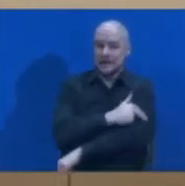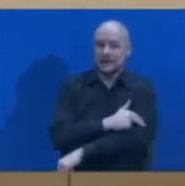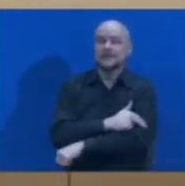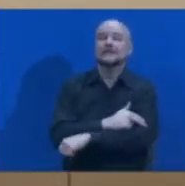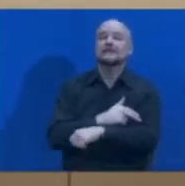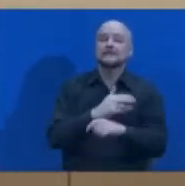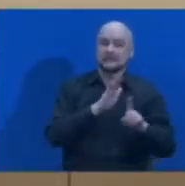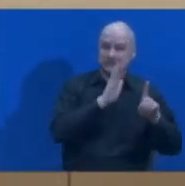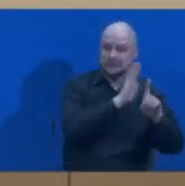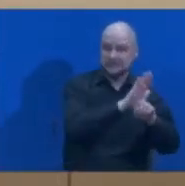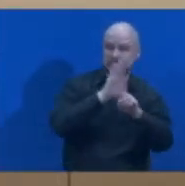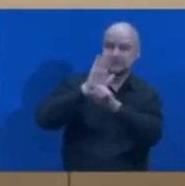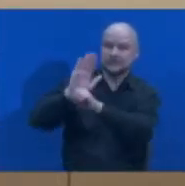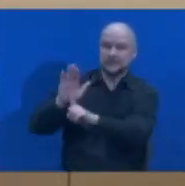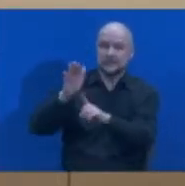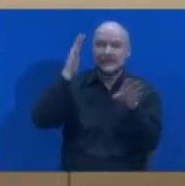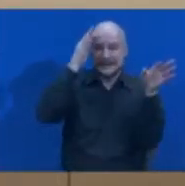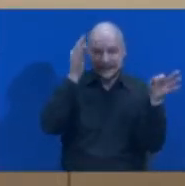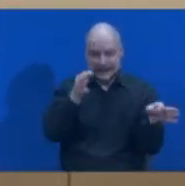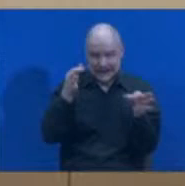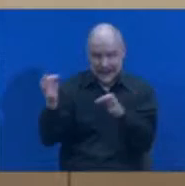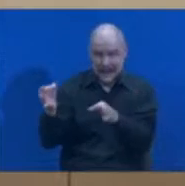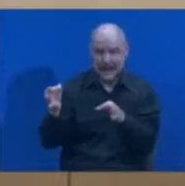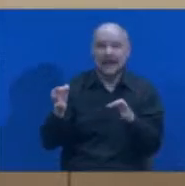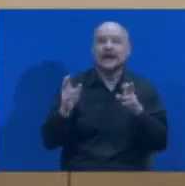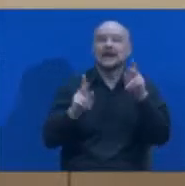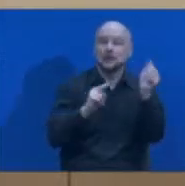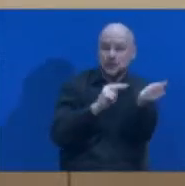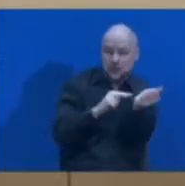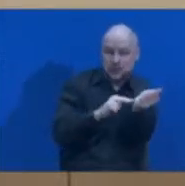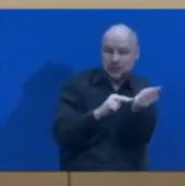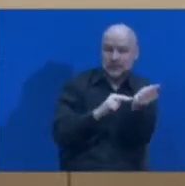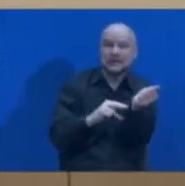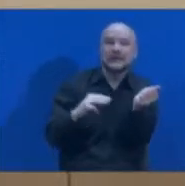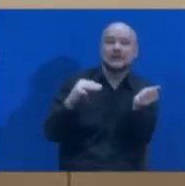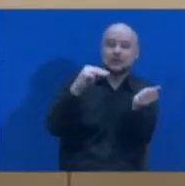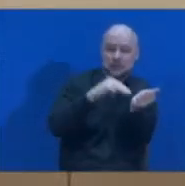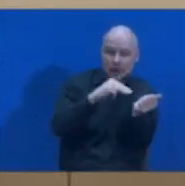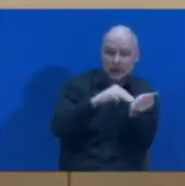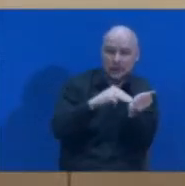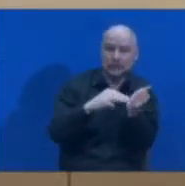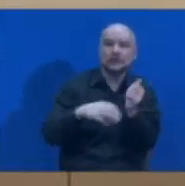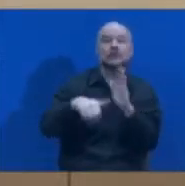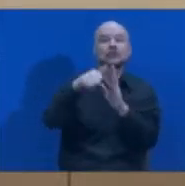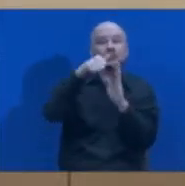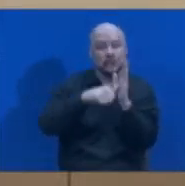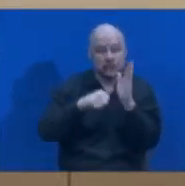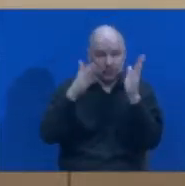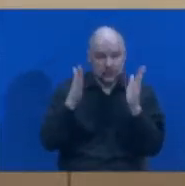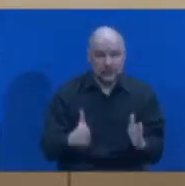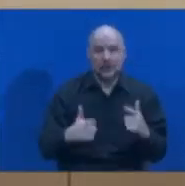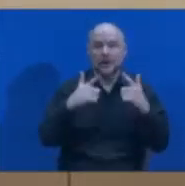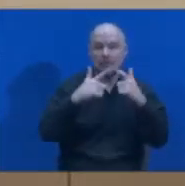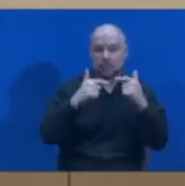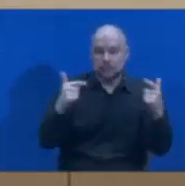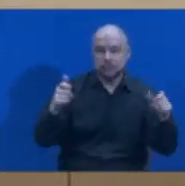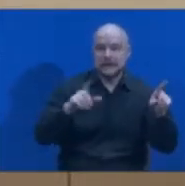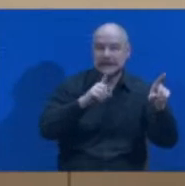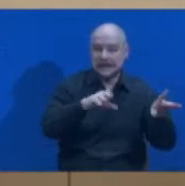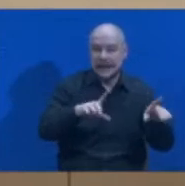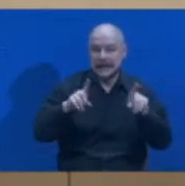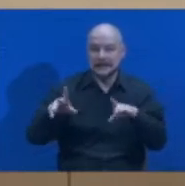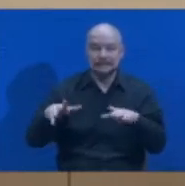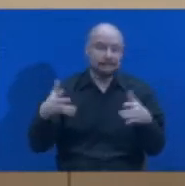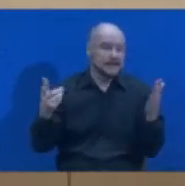ranges for their teammates who are being tested because of exposures and retesting them. It